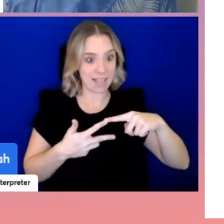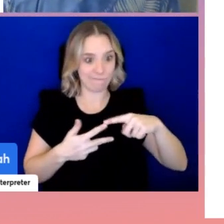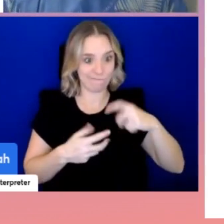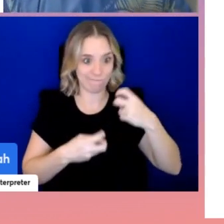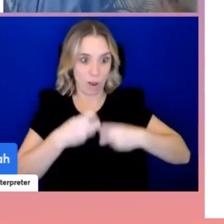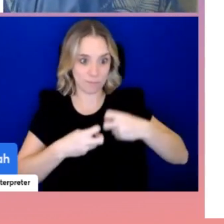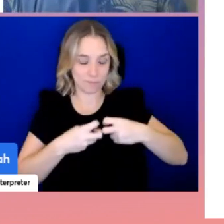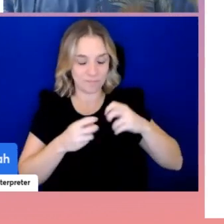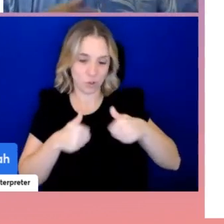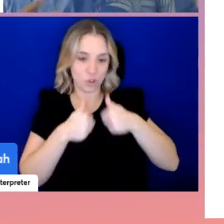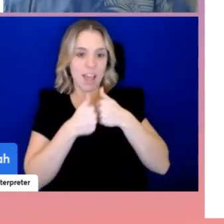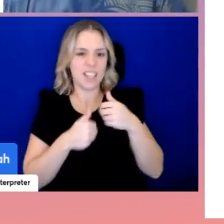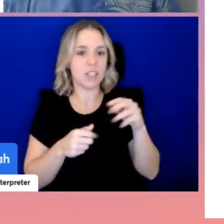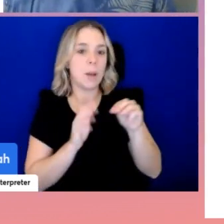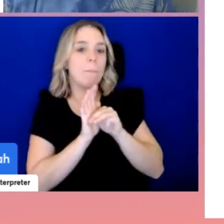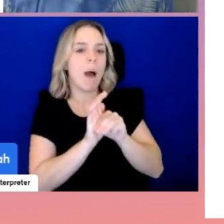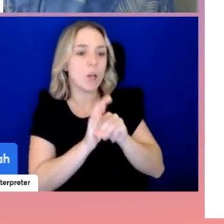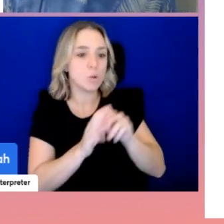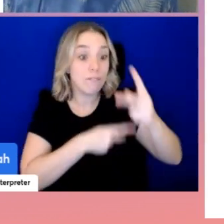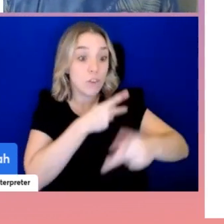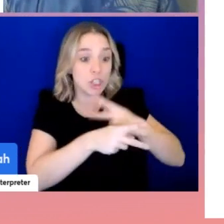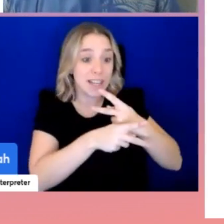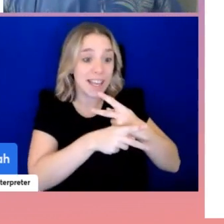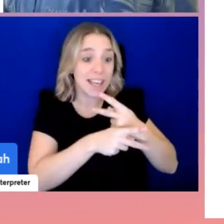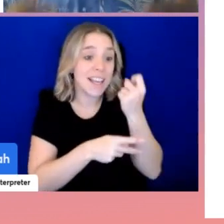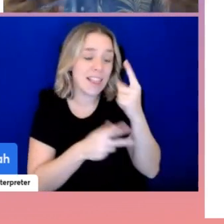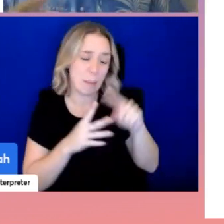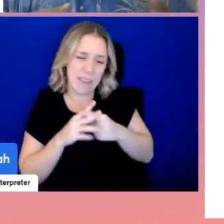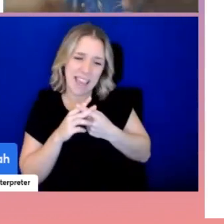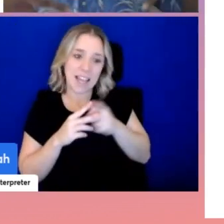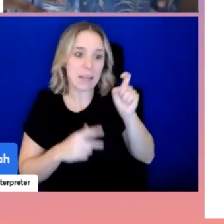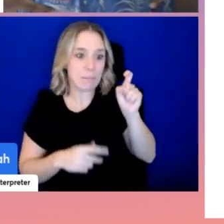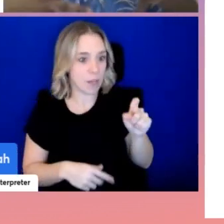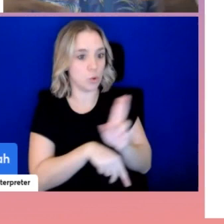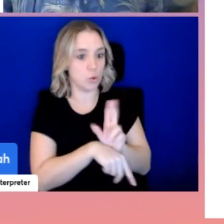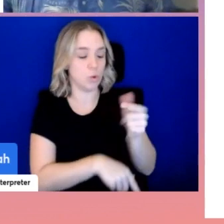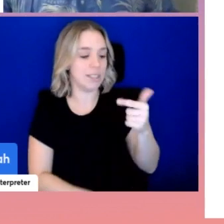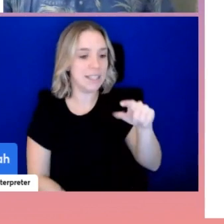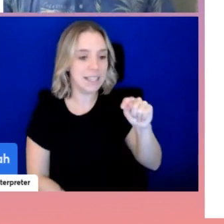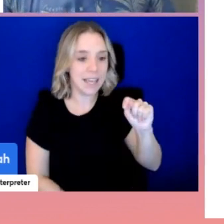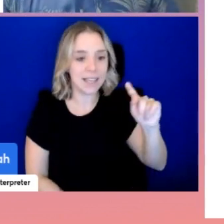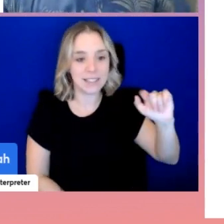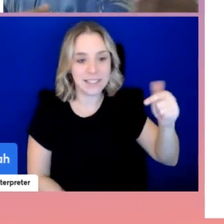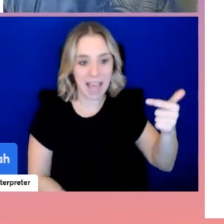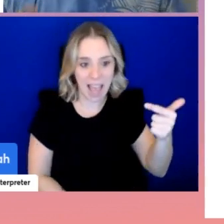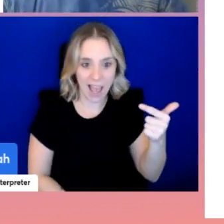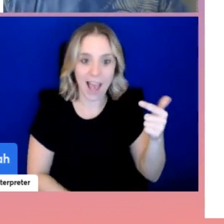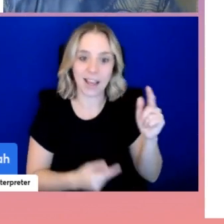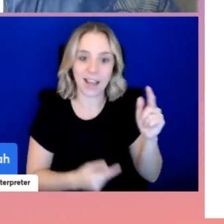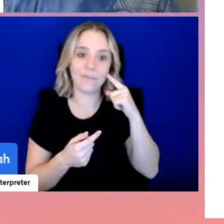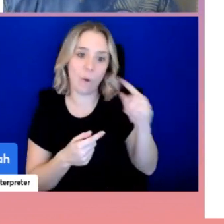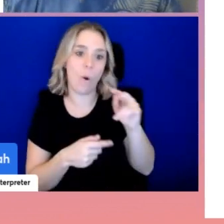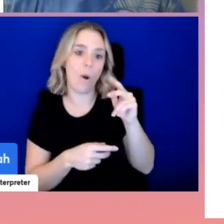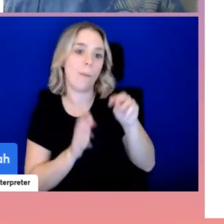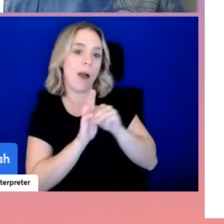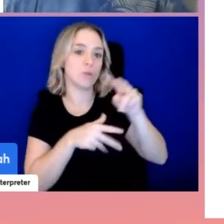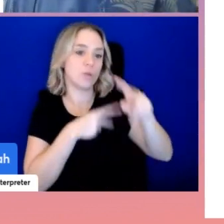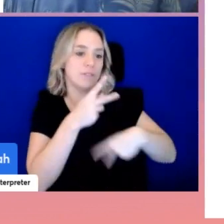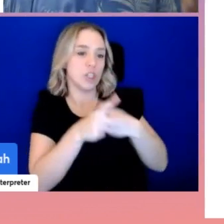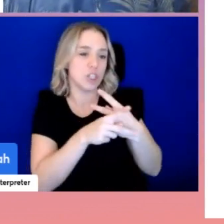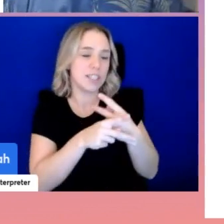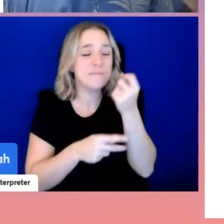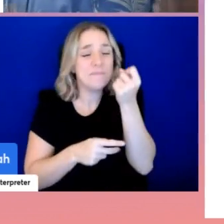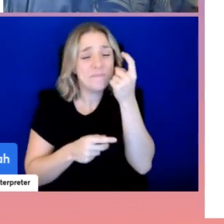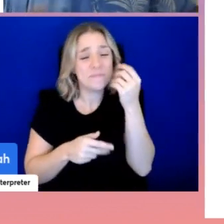Git tags if you wanted to version a module in the registry. And we talked about like the distributed development. And so not all these teams are really used